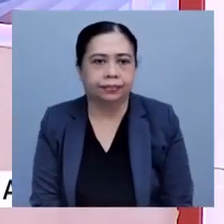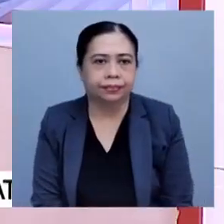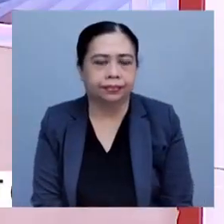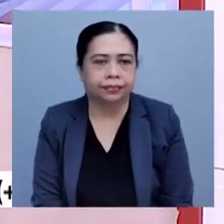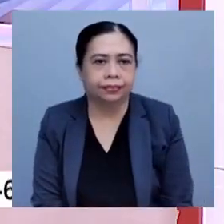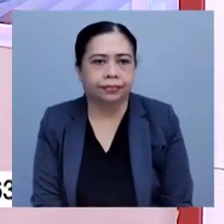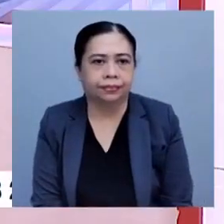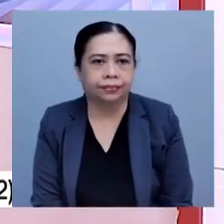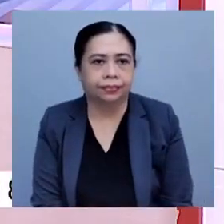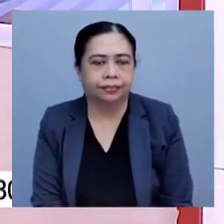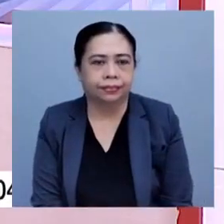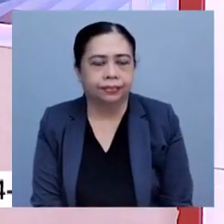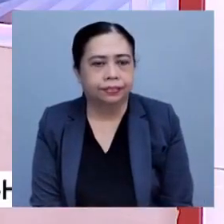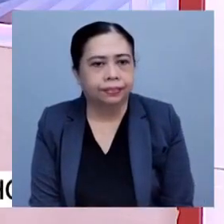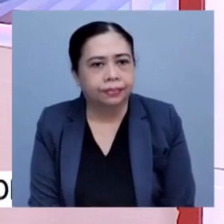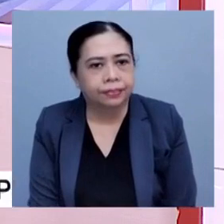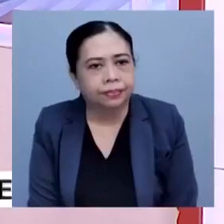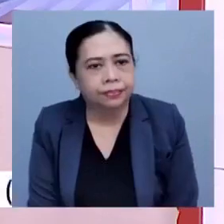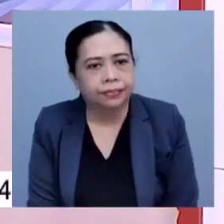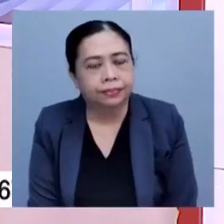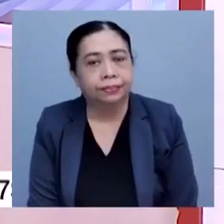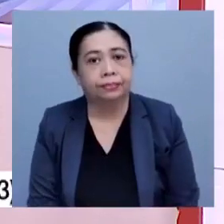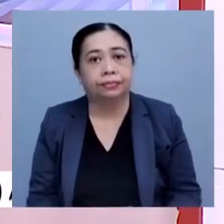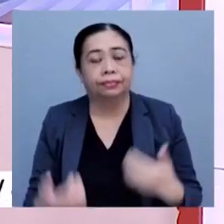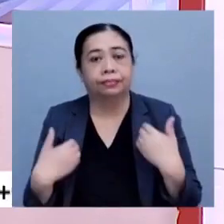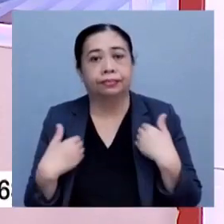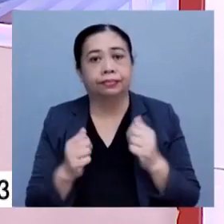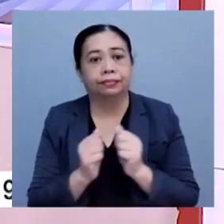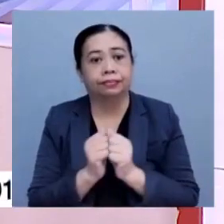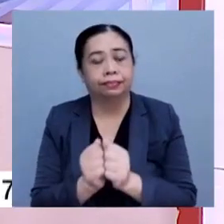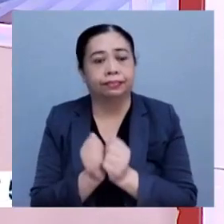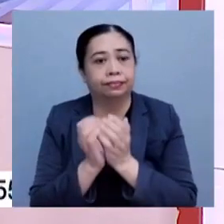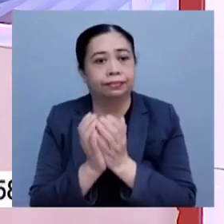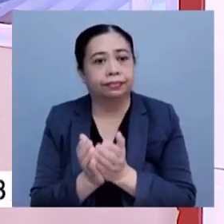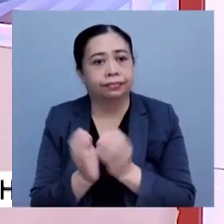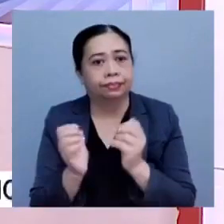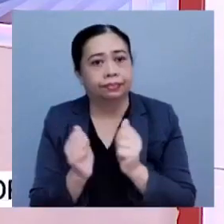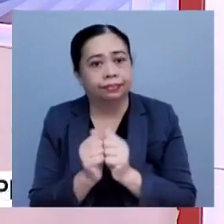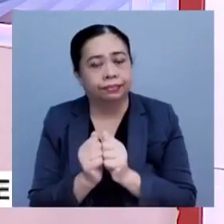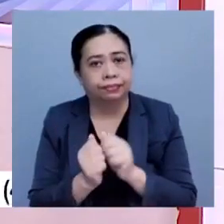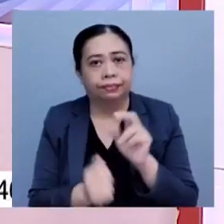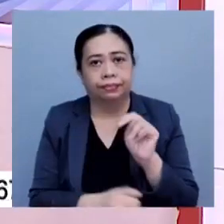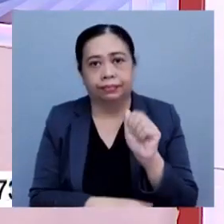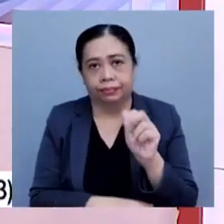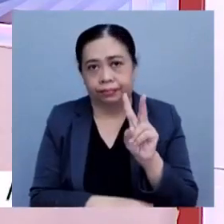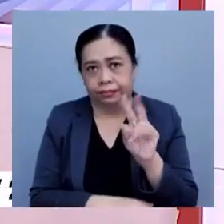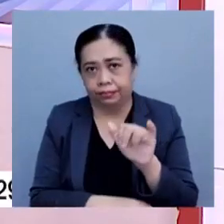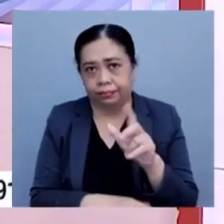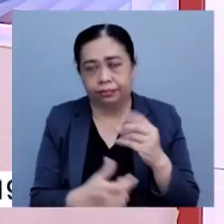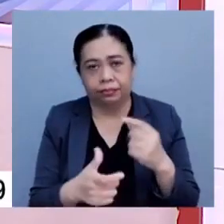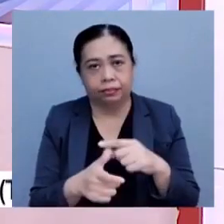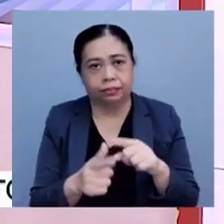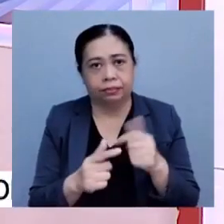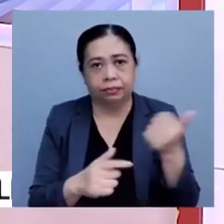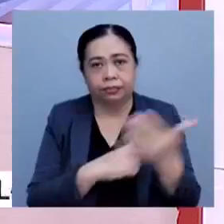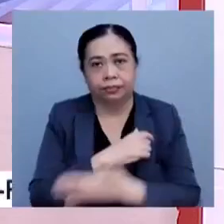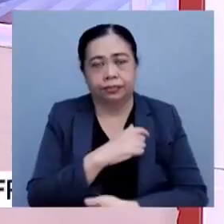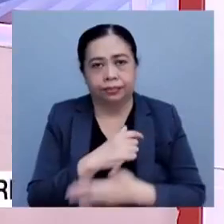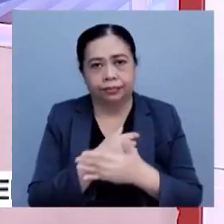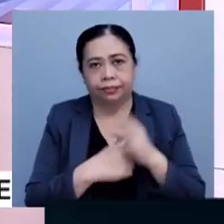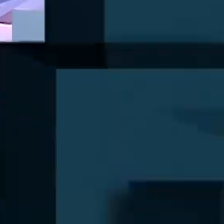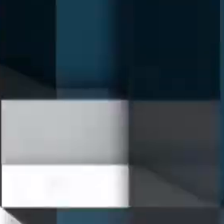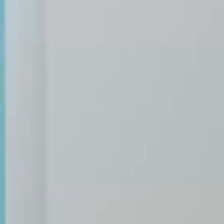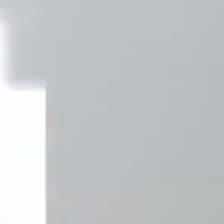Filipino and American troops begin their annual joint naval drills in the Philippines, along with the navies of seven other countries. Bianca Dava tells us more.